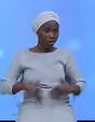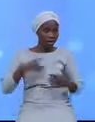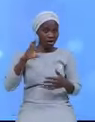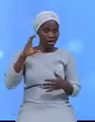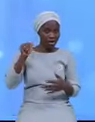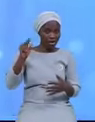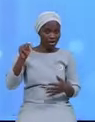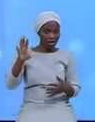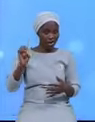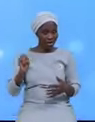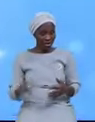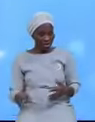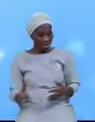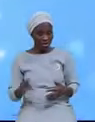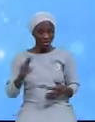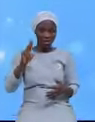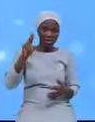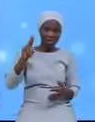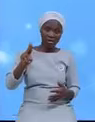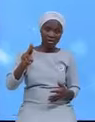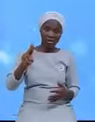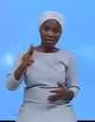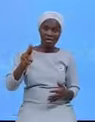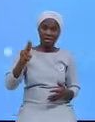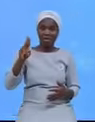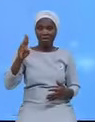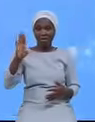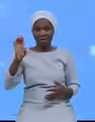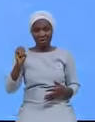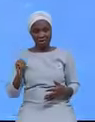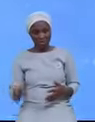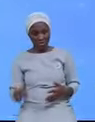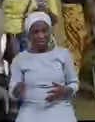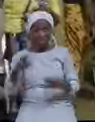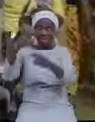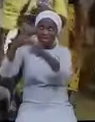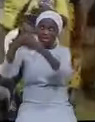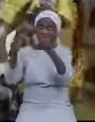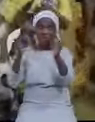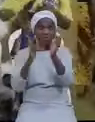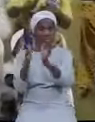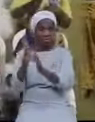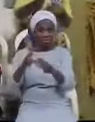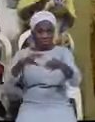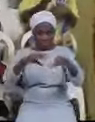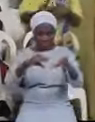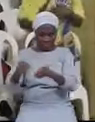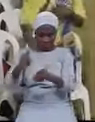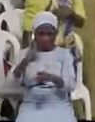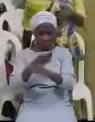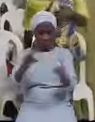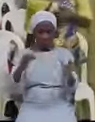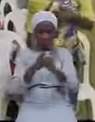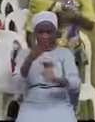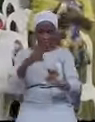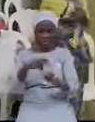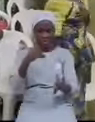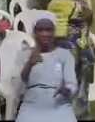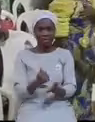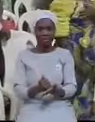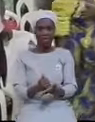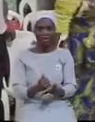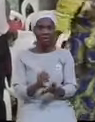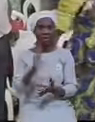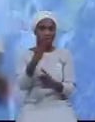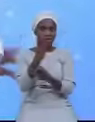ulcer, whatever, the name of Jesus has set you free. So raise up one hand and lay the